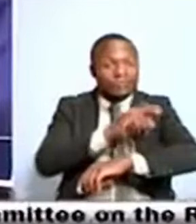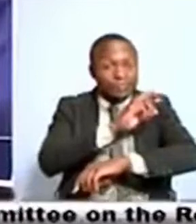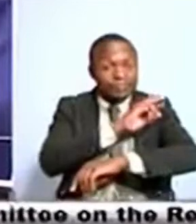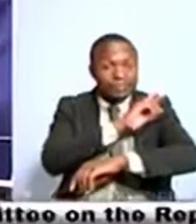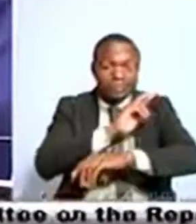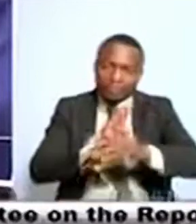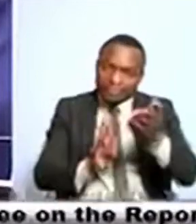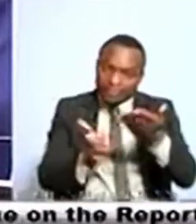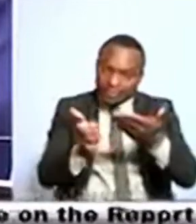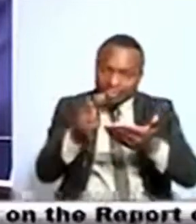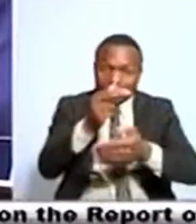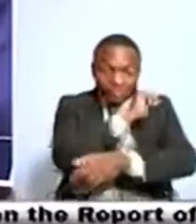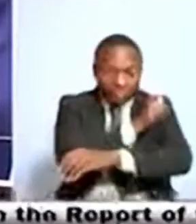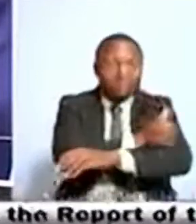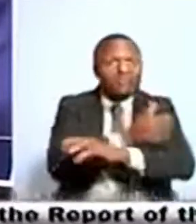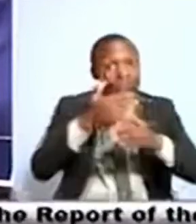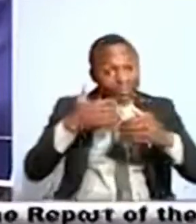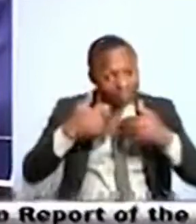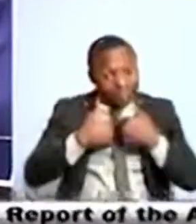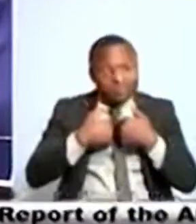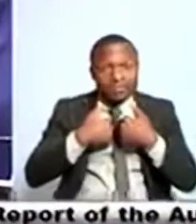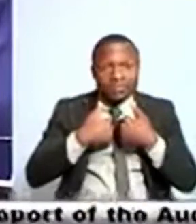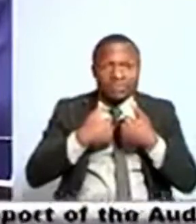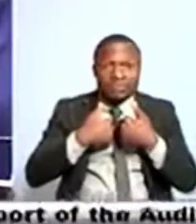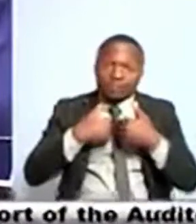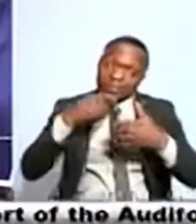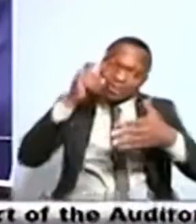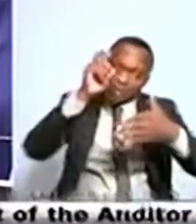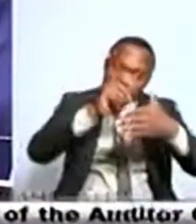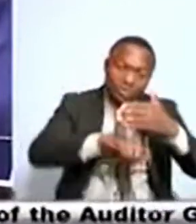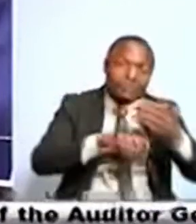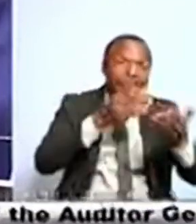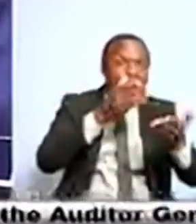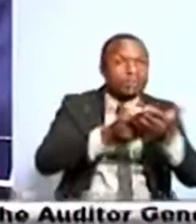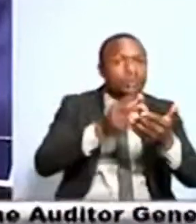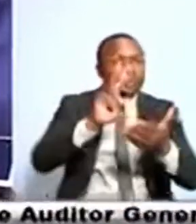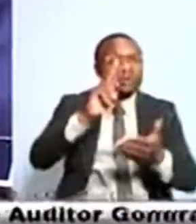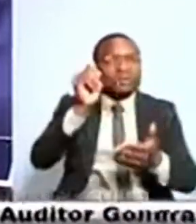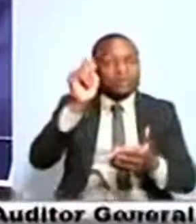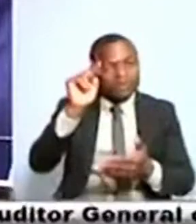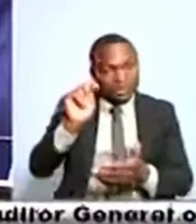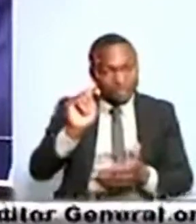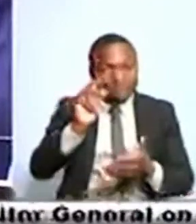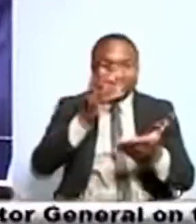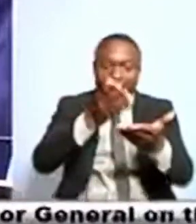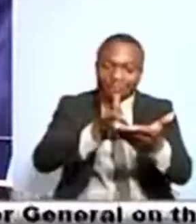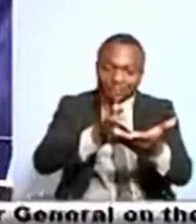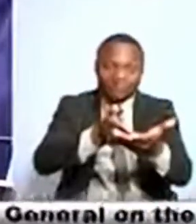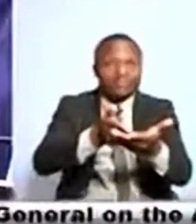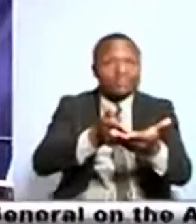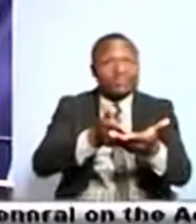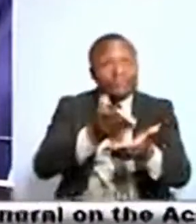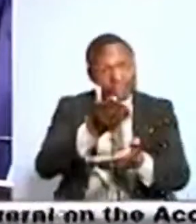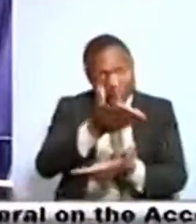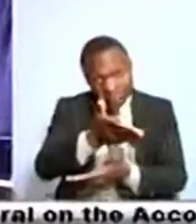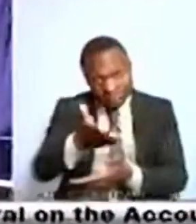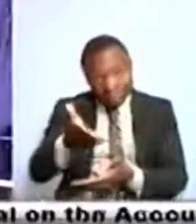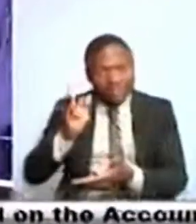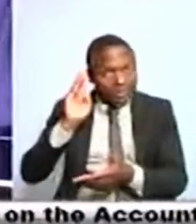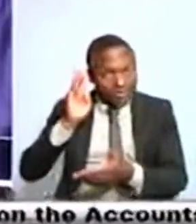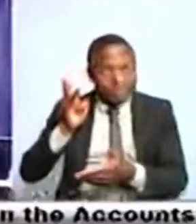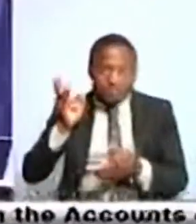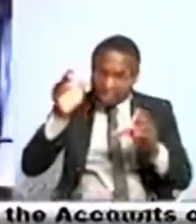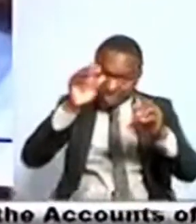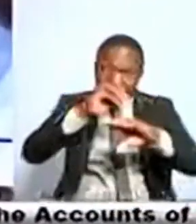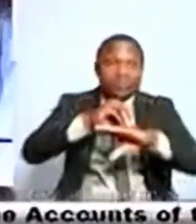will be able to say you had a steak costing so much and the VAT content is so much. So that will be on the